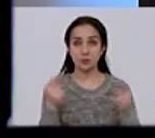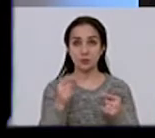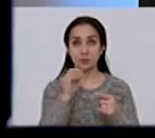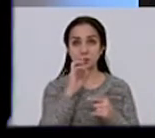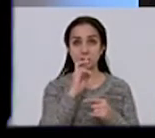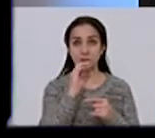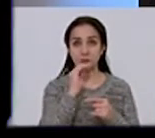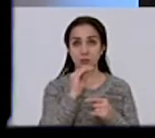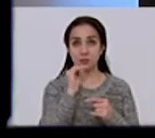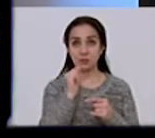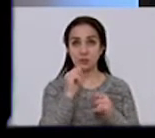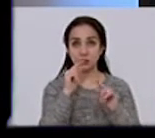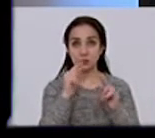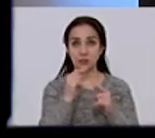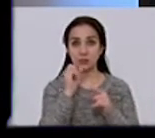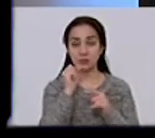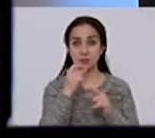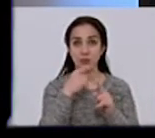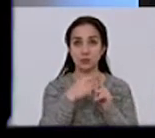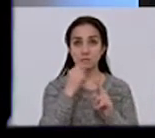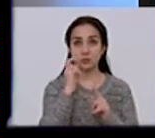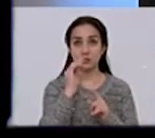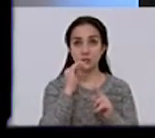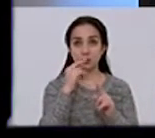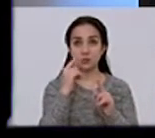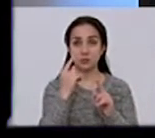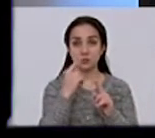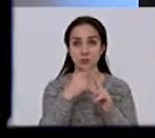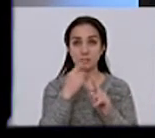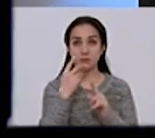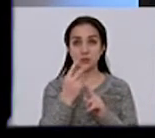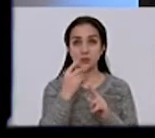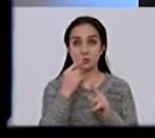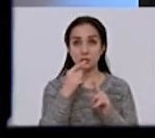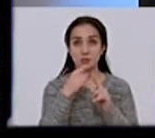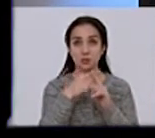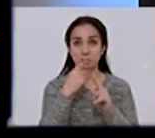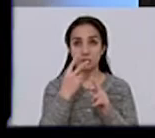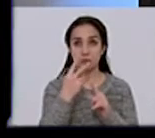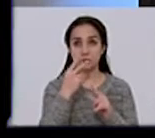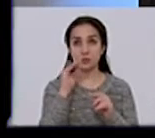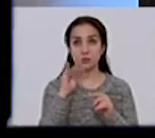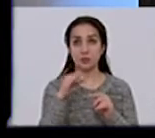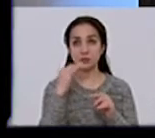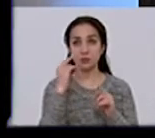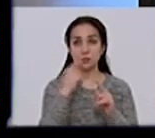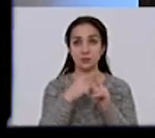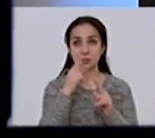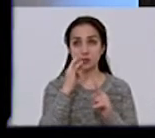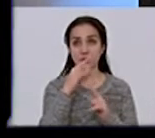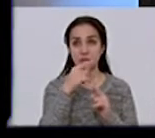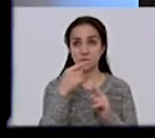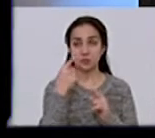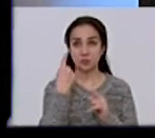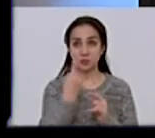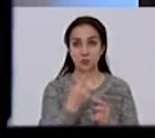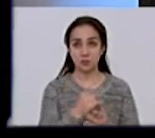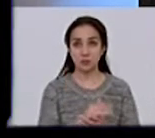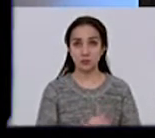fa plus fx1 plus fx2 va hokazo fxn minus